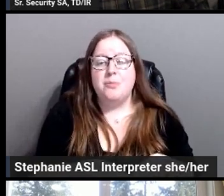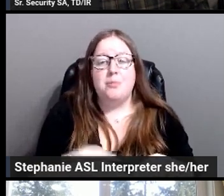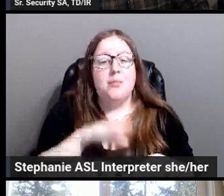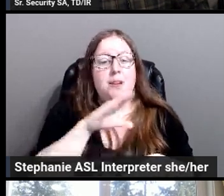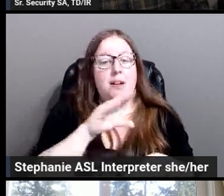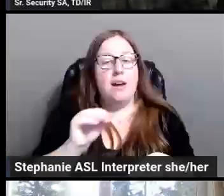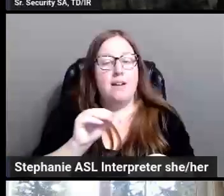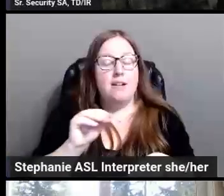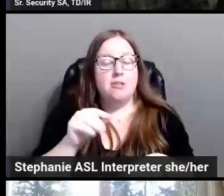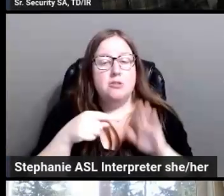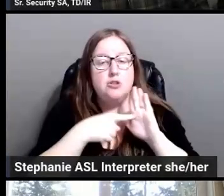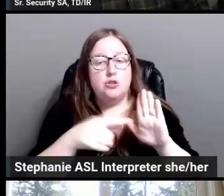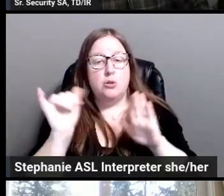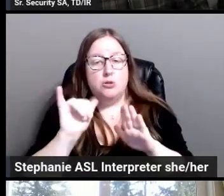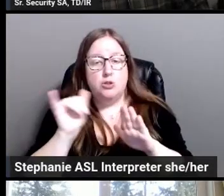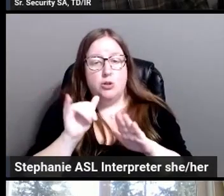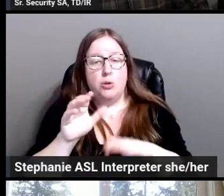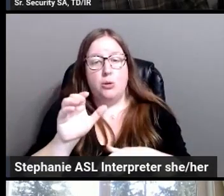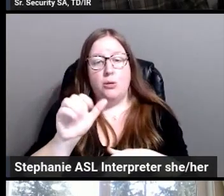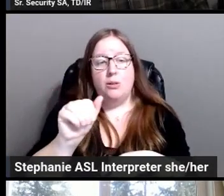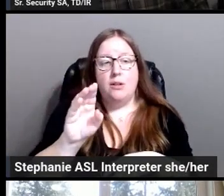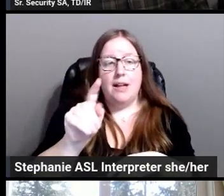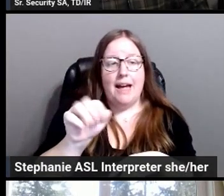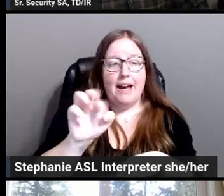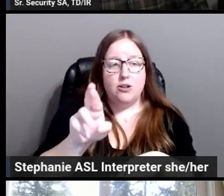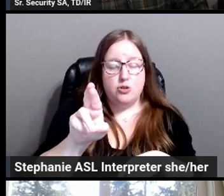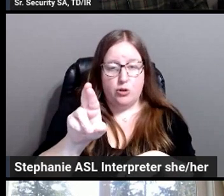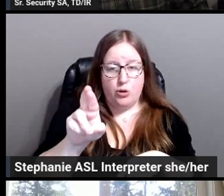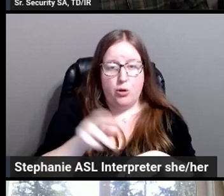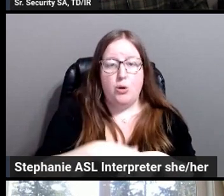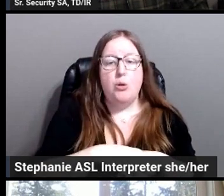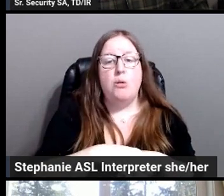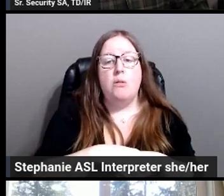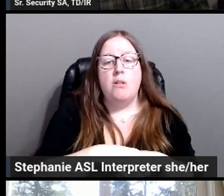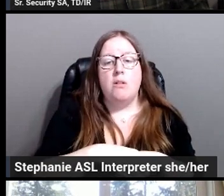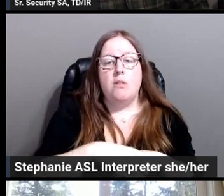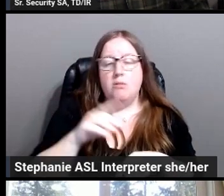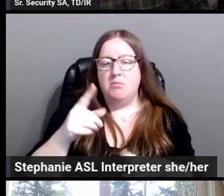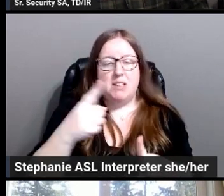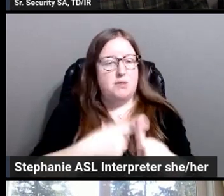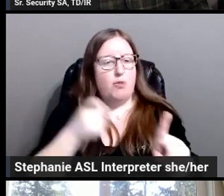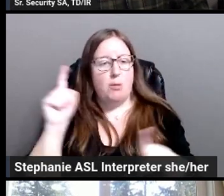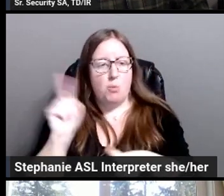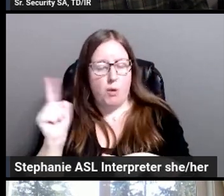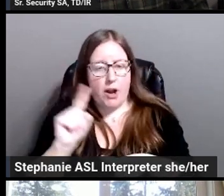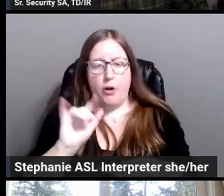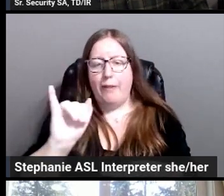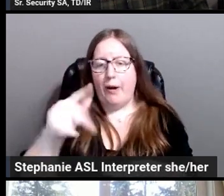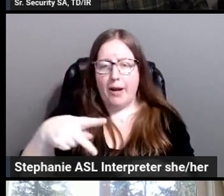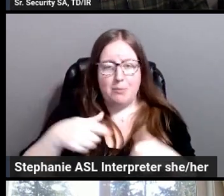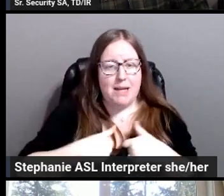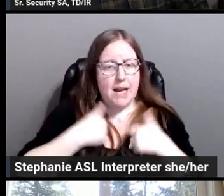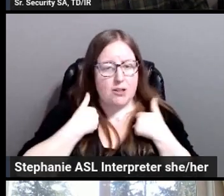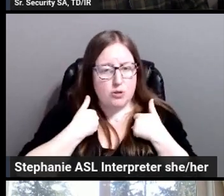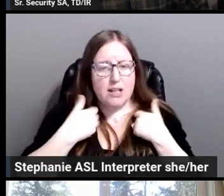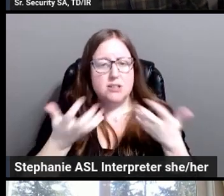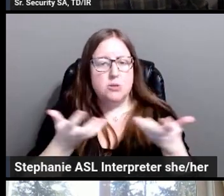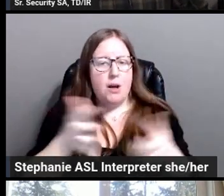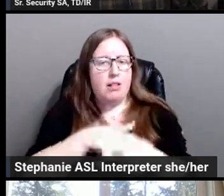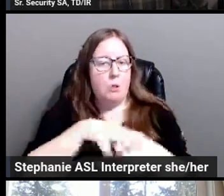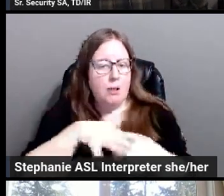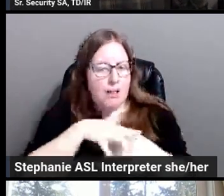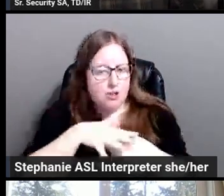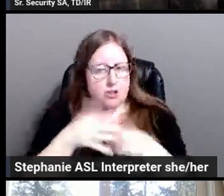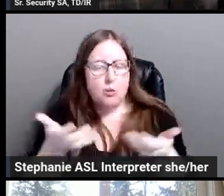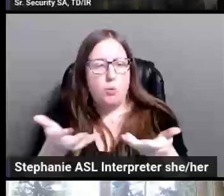talks about the actor, that where did this come from, what IP address, what location, what